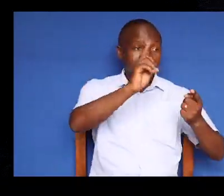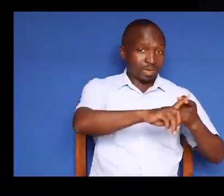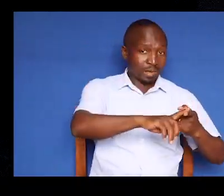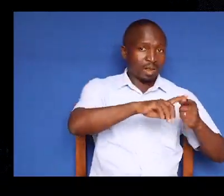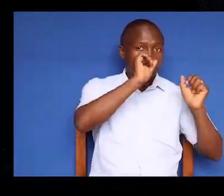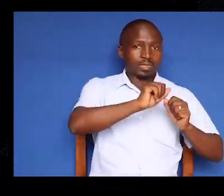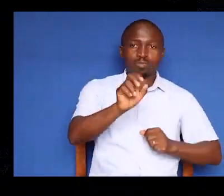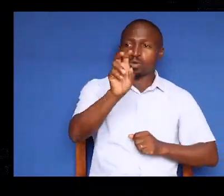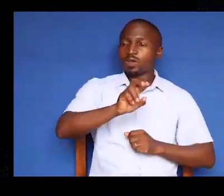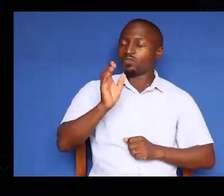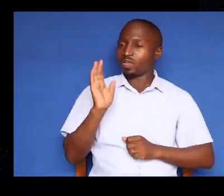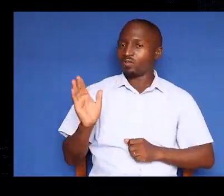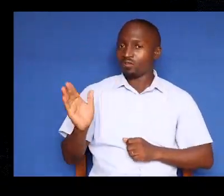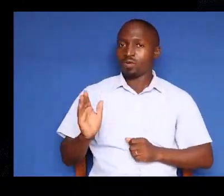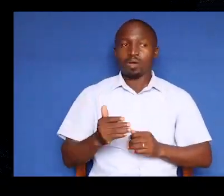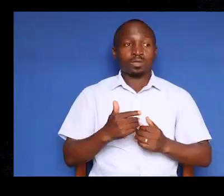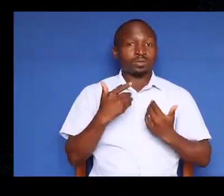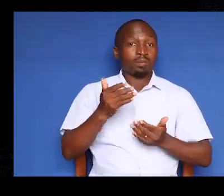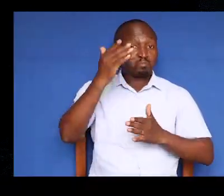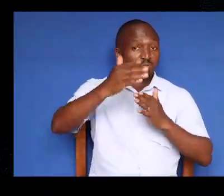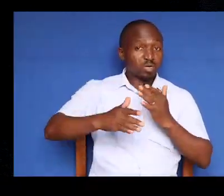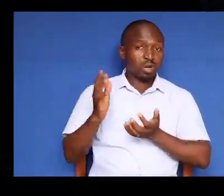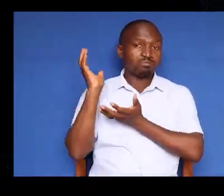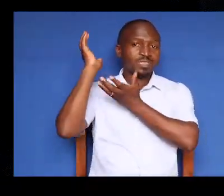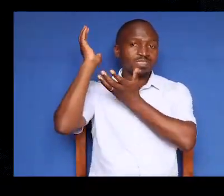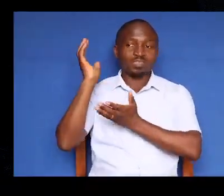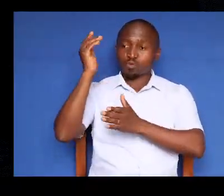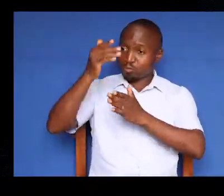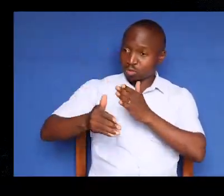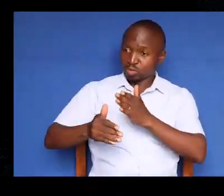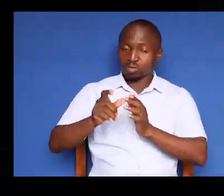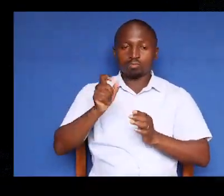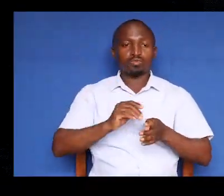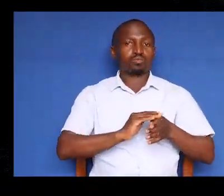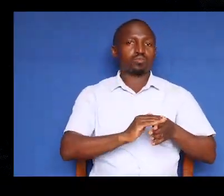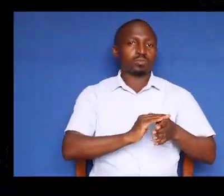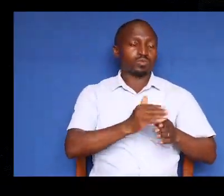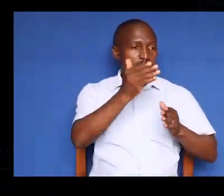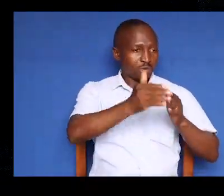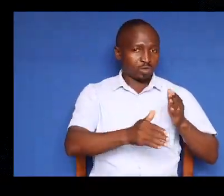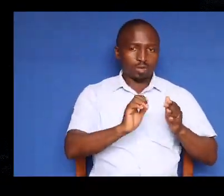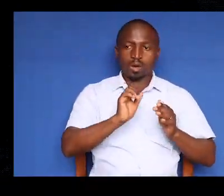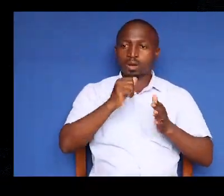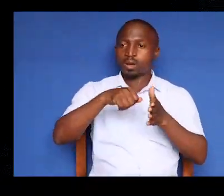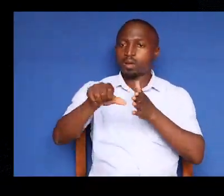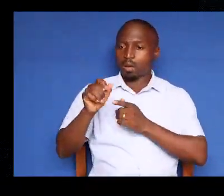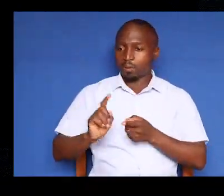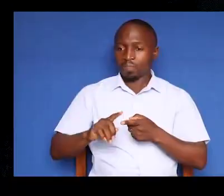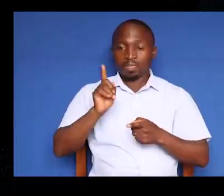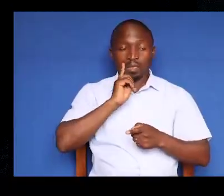find this. And at the end, the whole burden will go to final user. Because at each